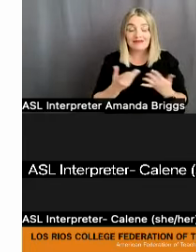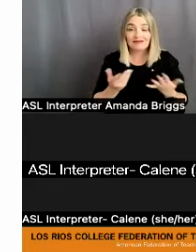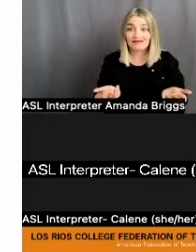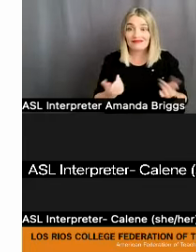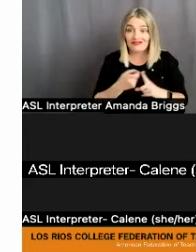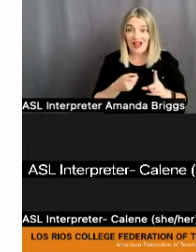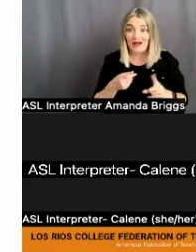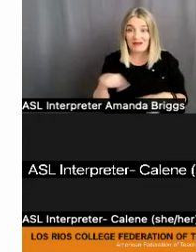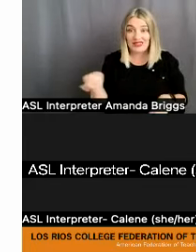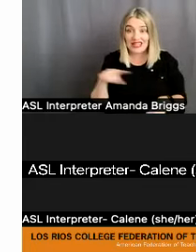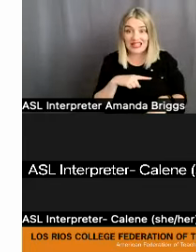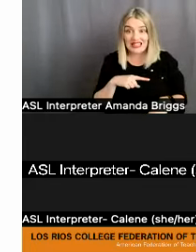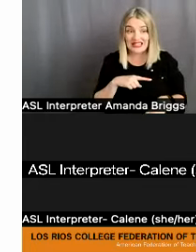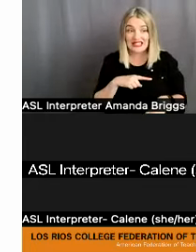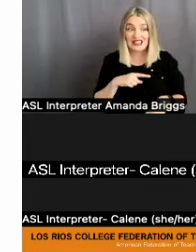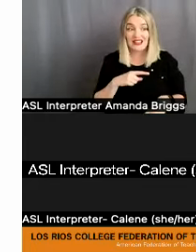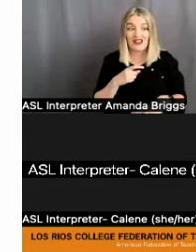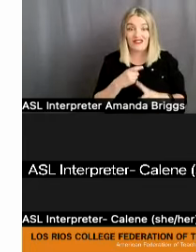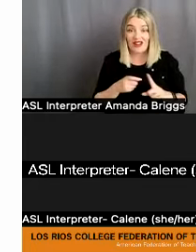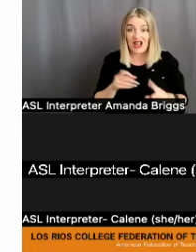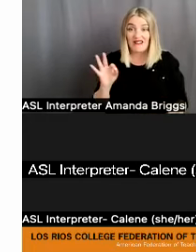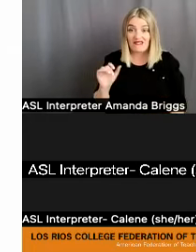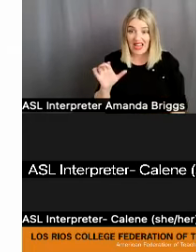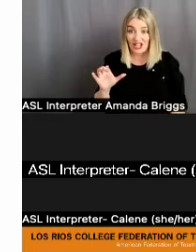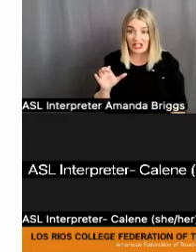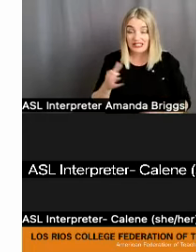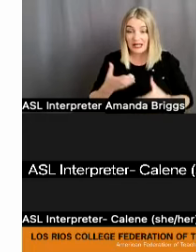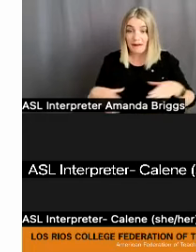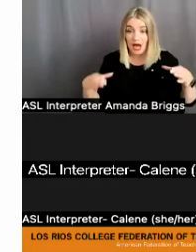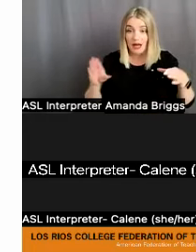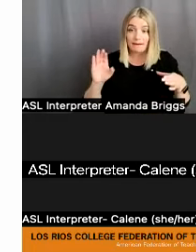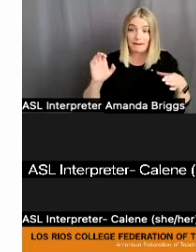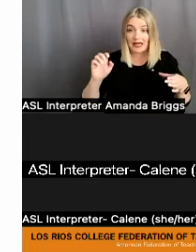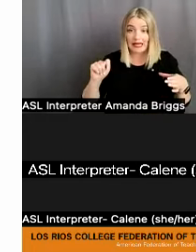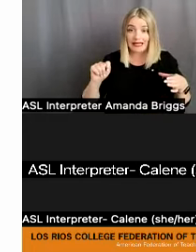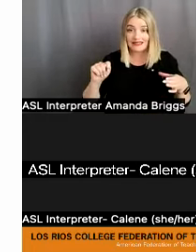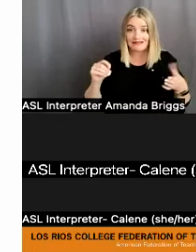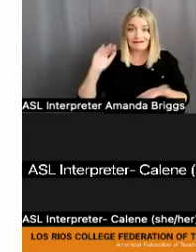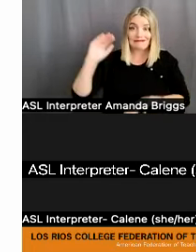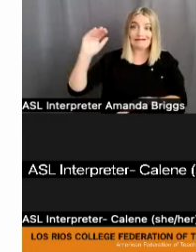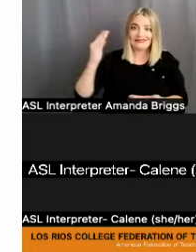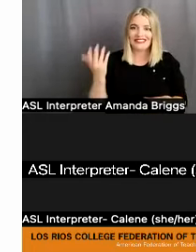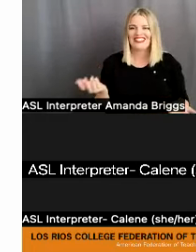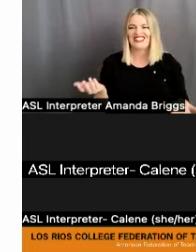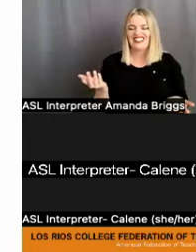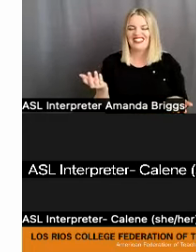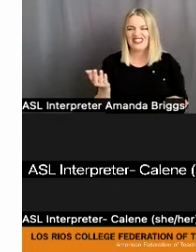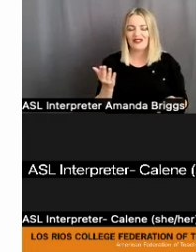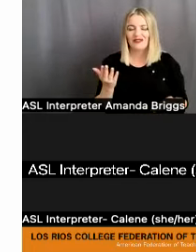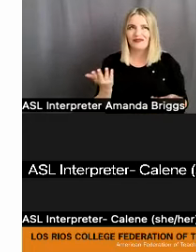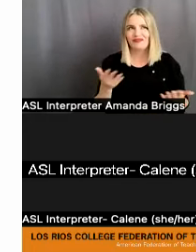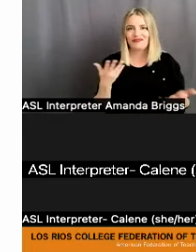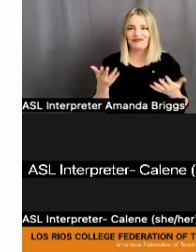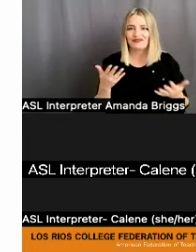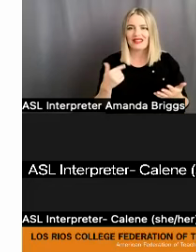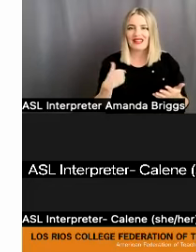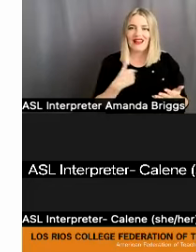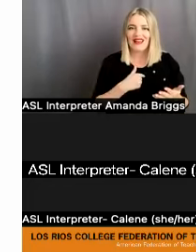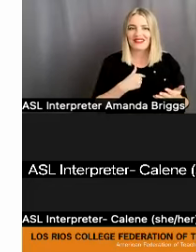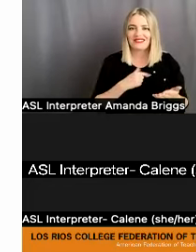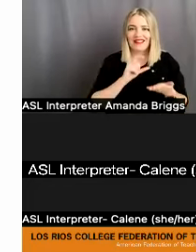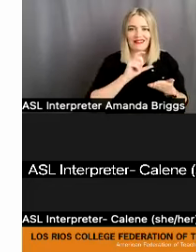comes out of the faculty bucket here. And so this is in some ways us sort of